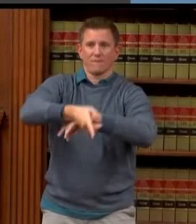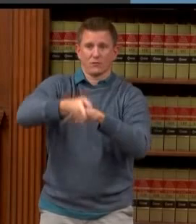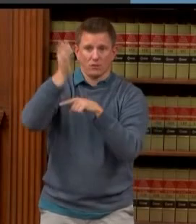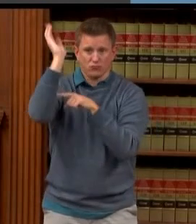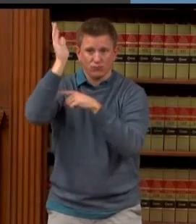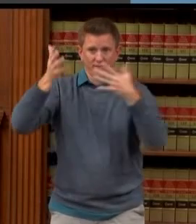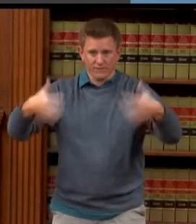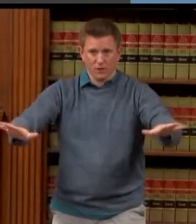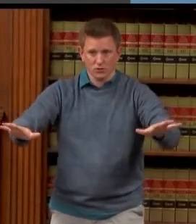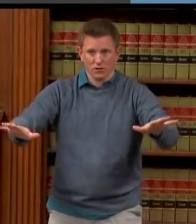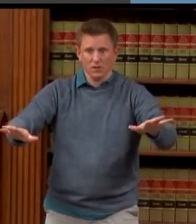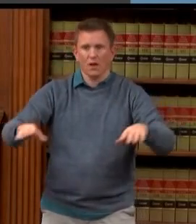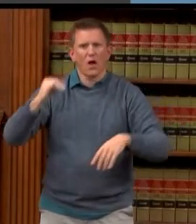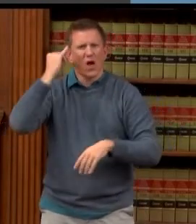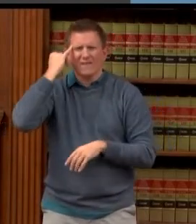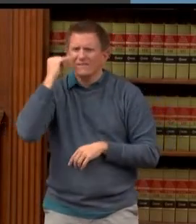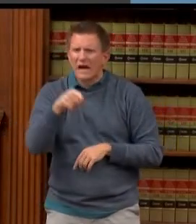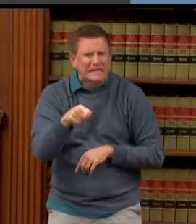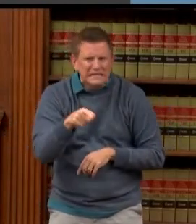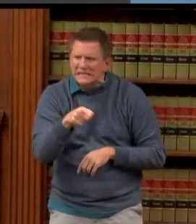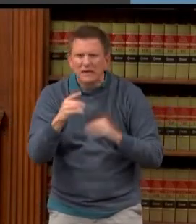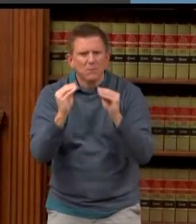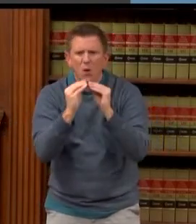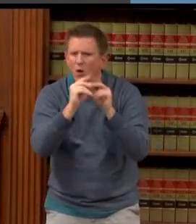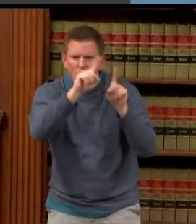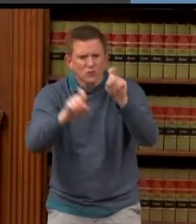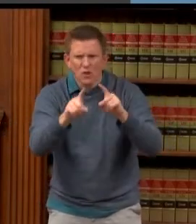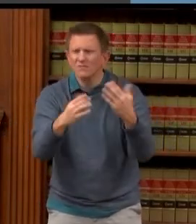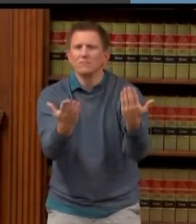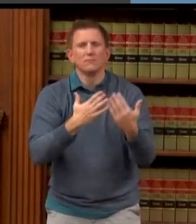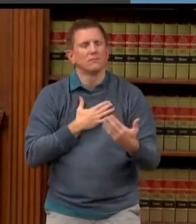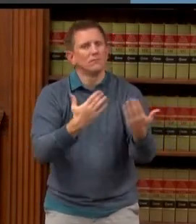have. Thanks, everybody. Thanks, Mayor.